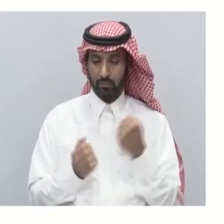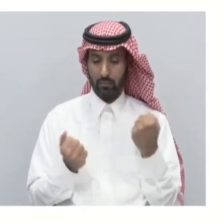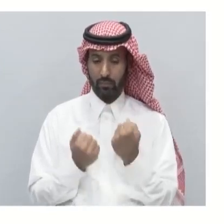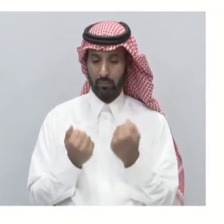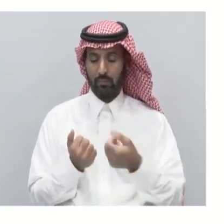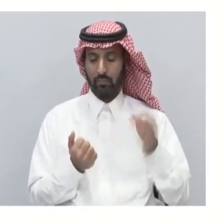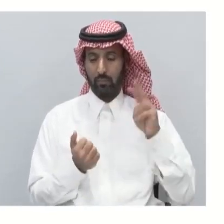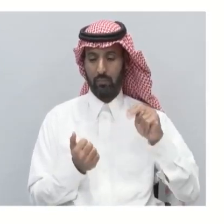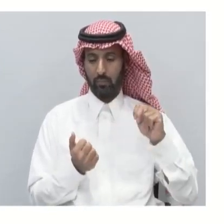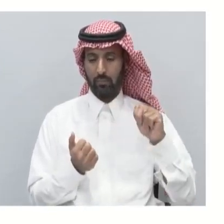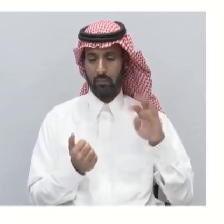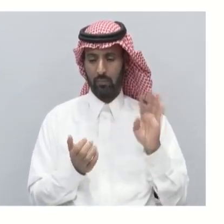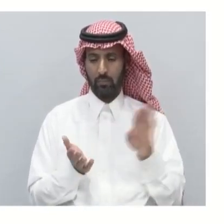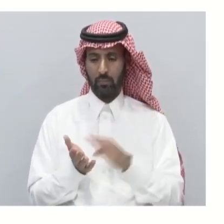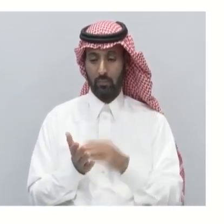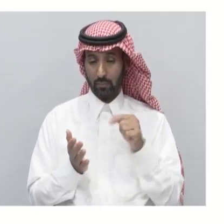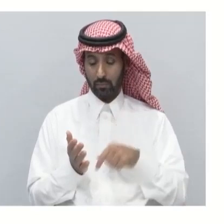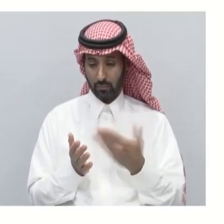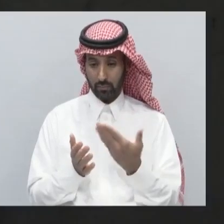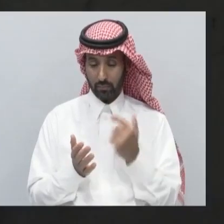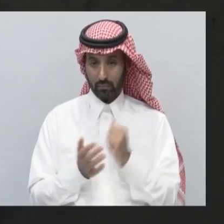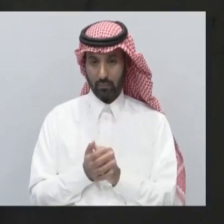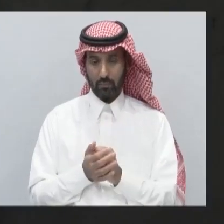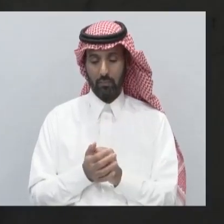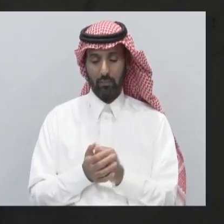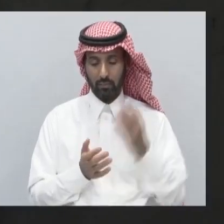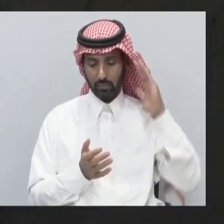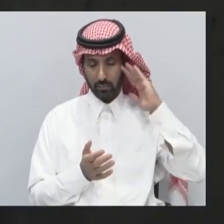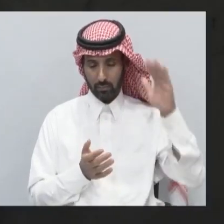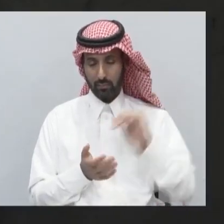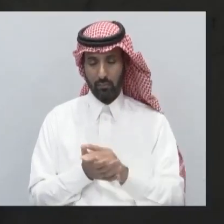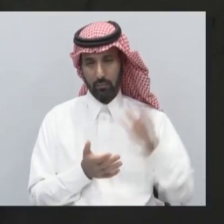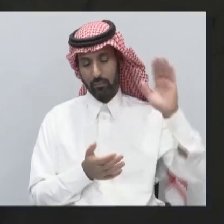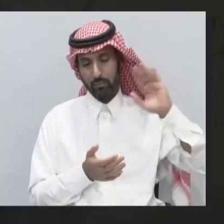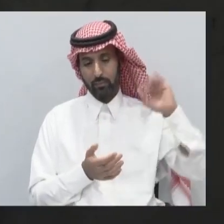Okay, I guess that is it for the lesson today, and thank you so much for your time.